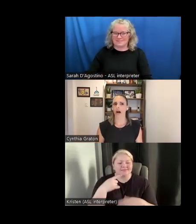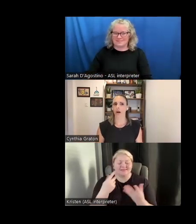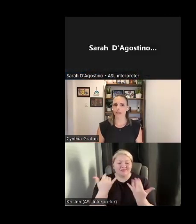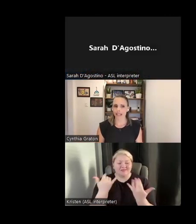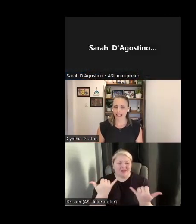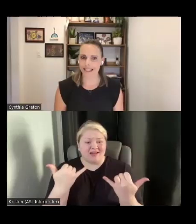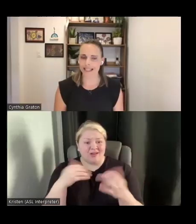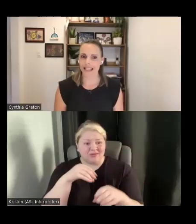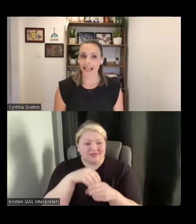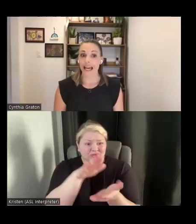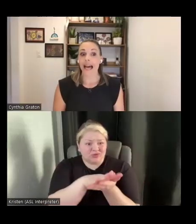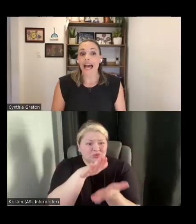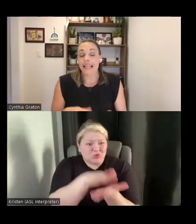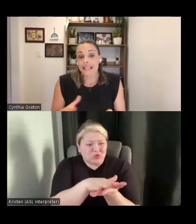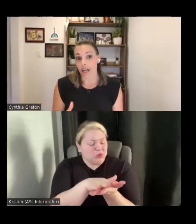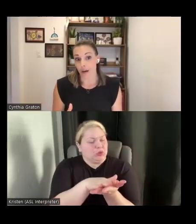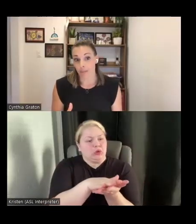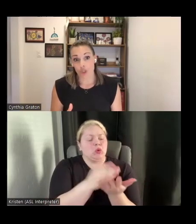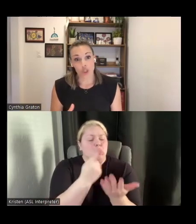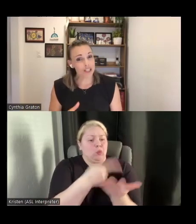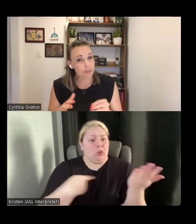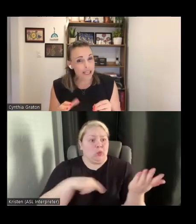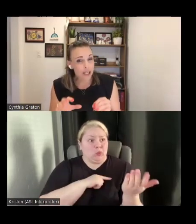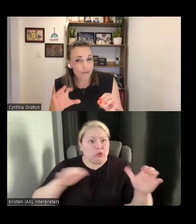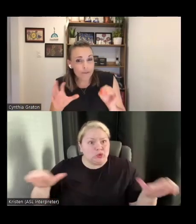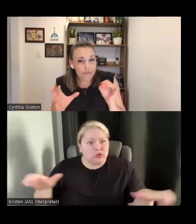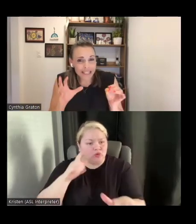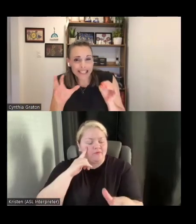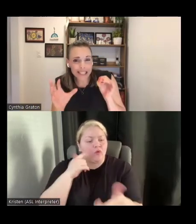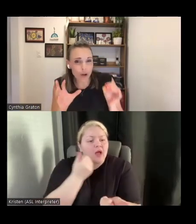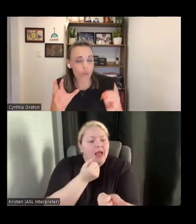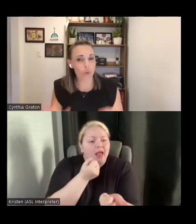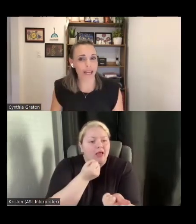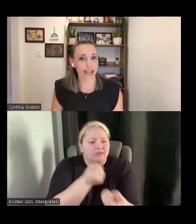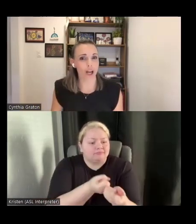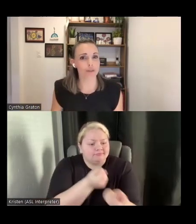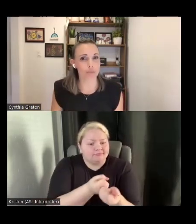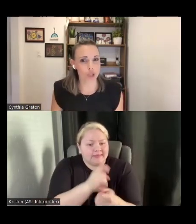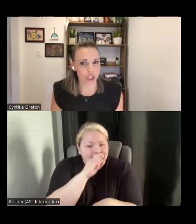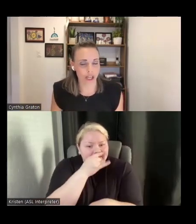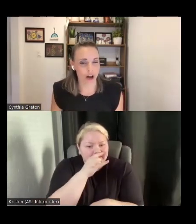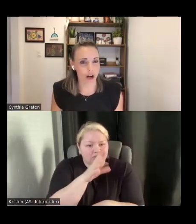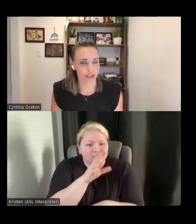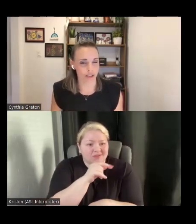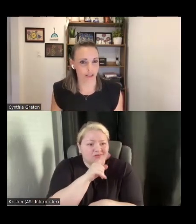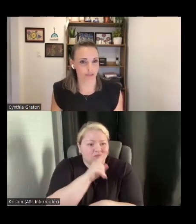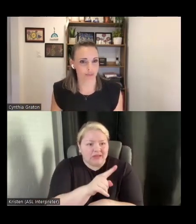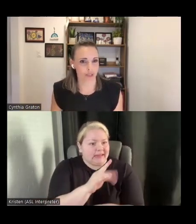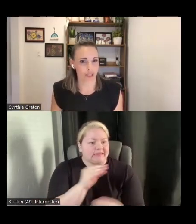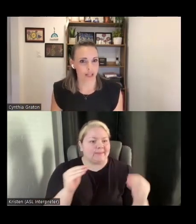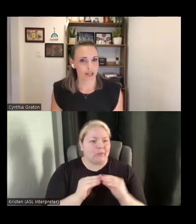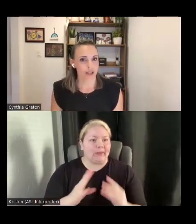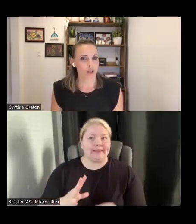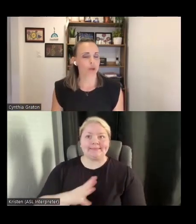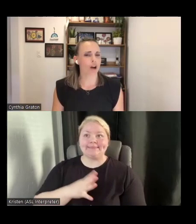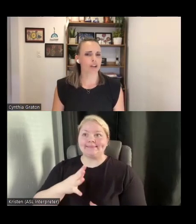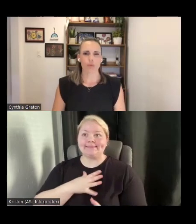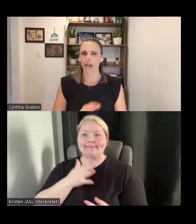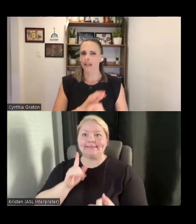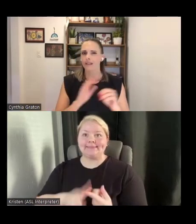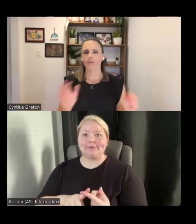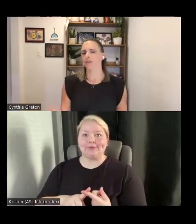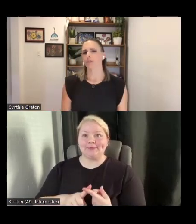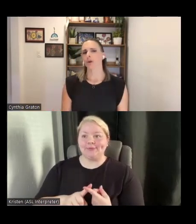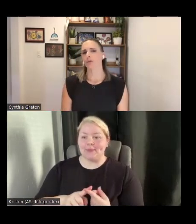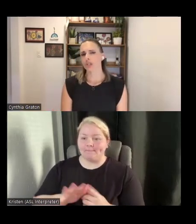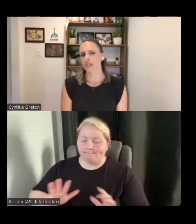to help kids ends up just being a fancier way of pushing harder. We are